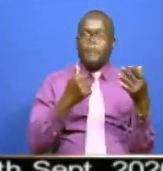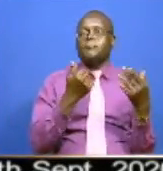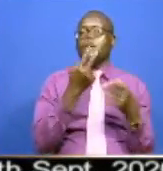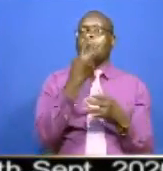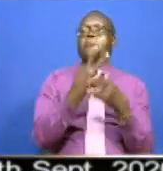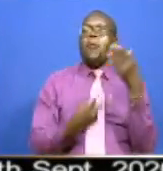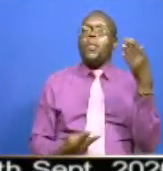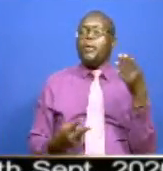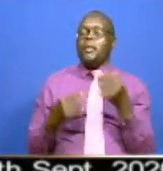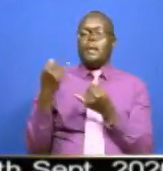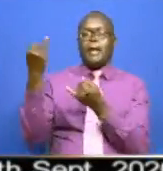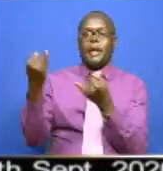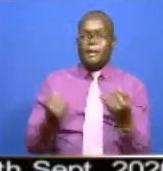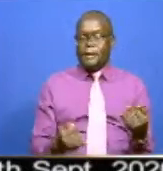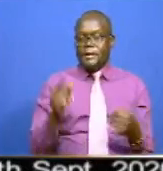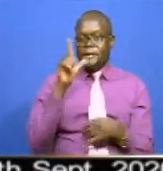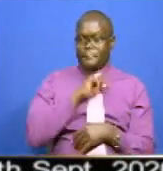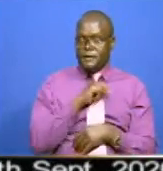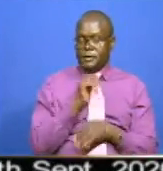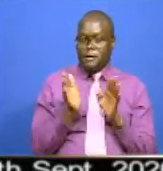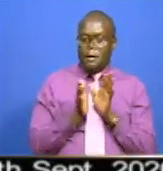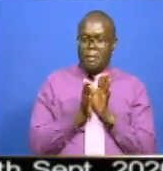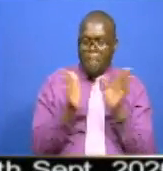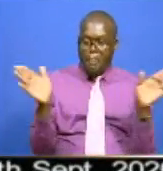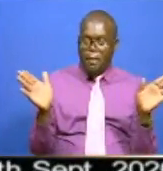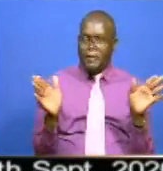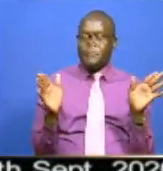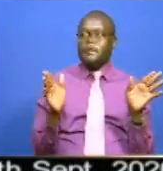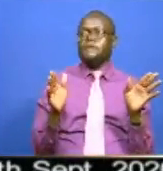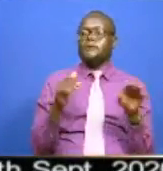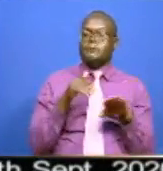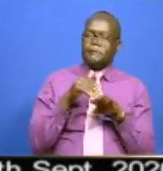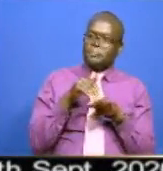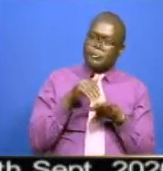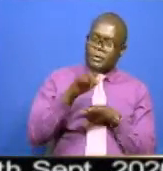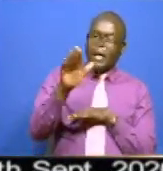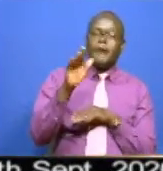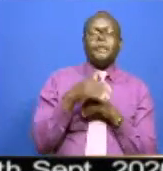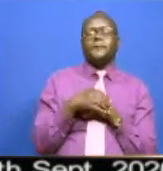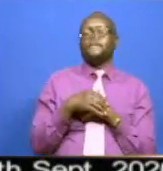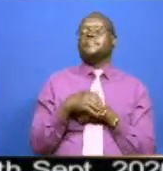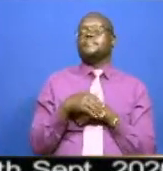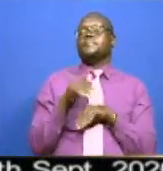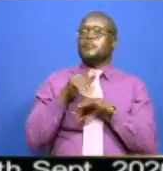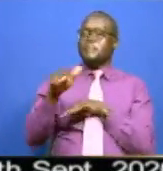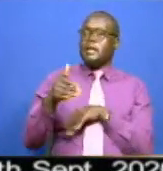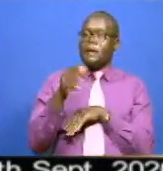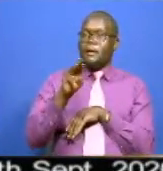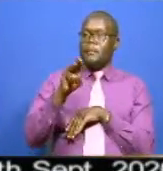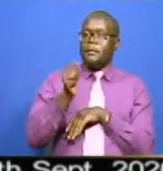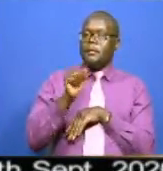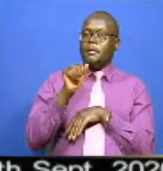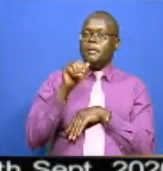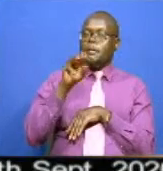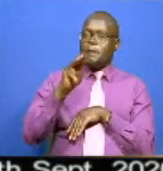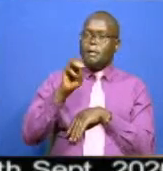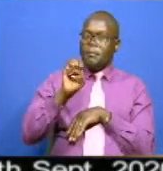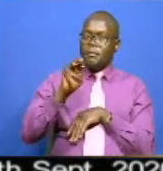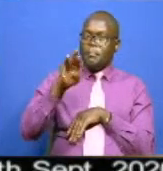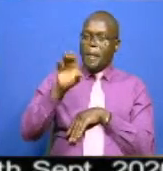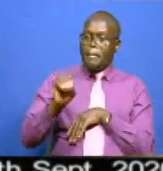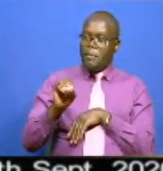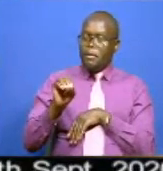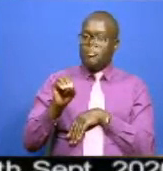simultaneously invited the public to submit memoranda by way of